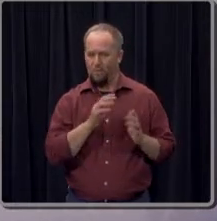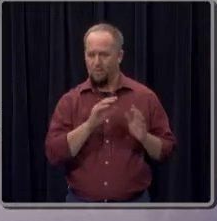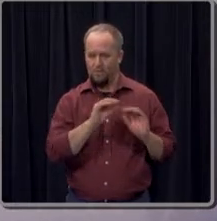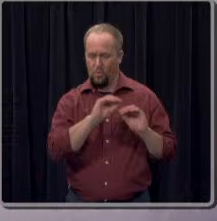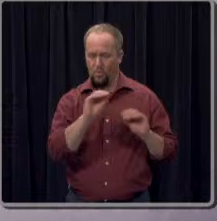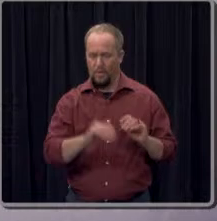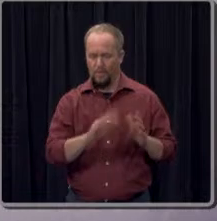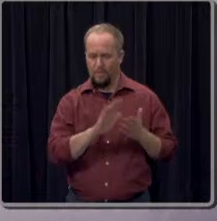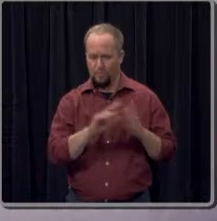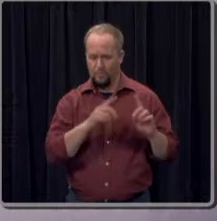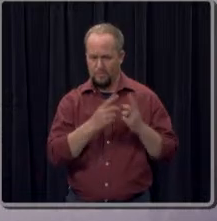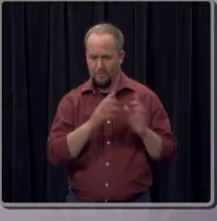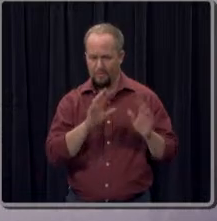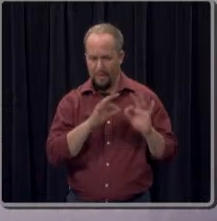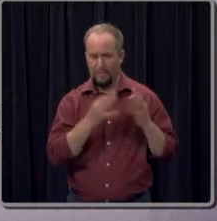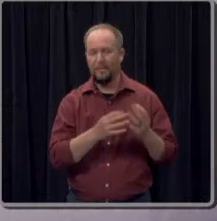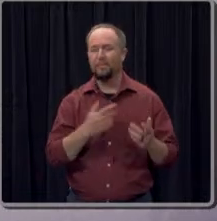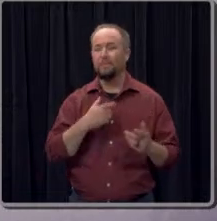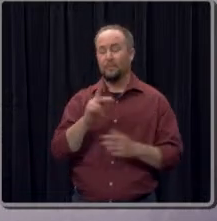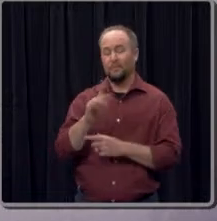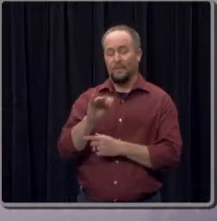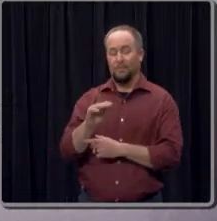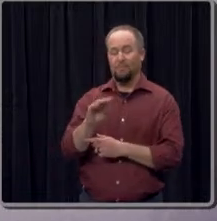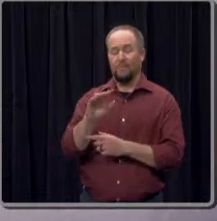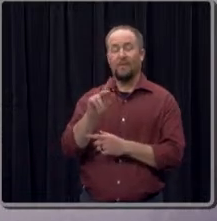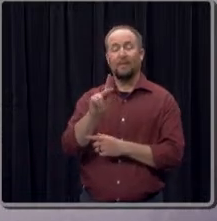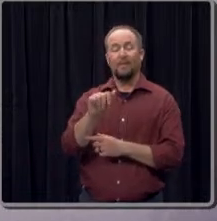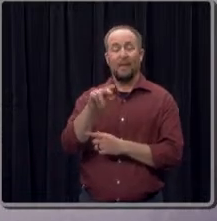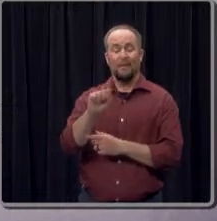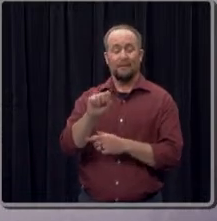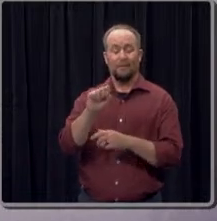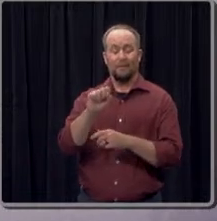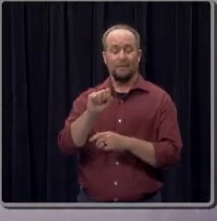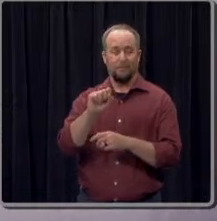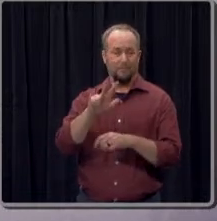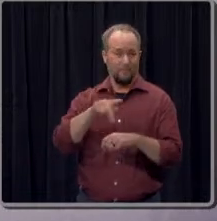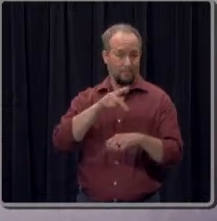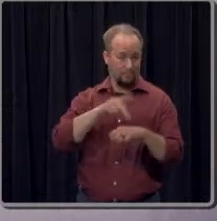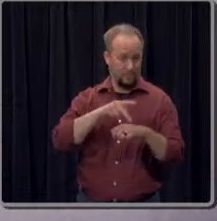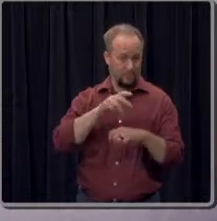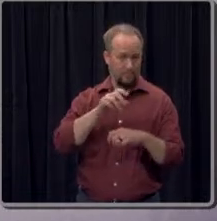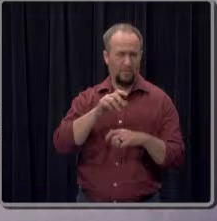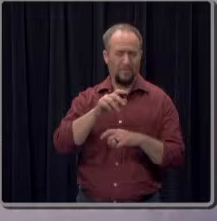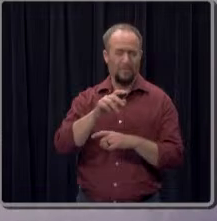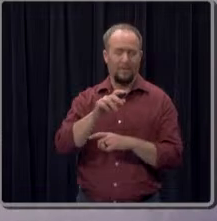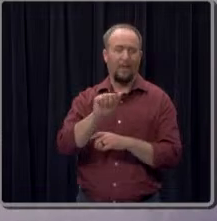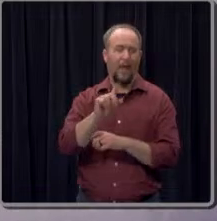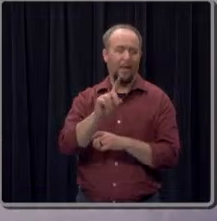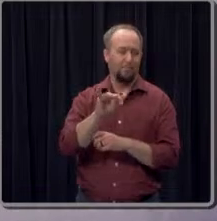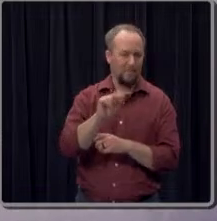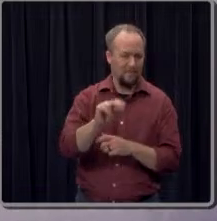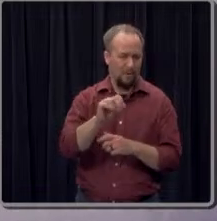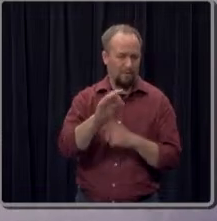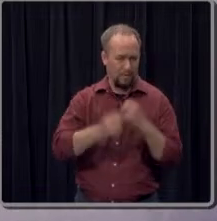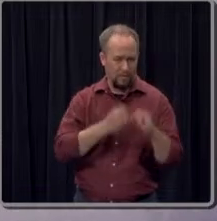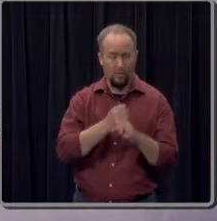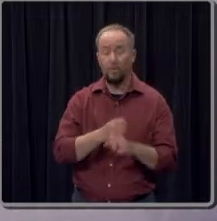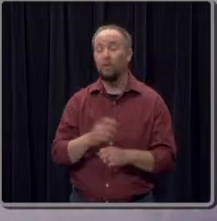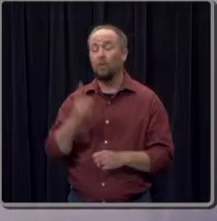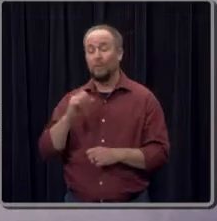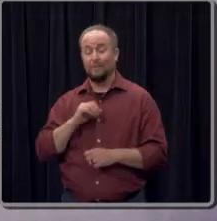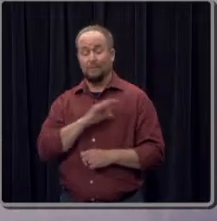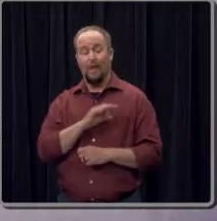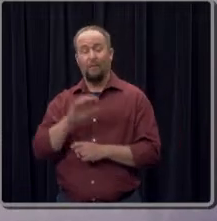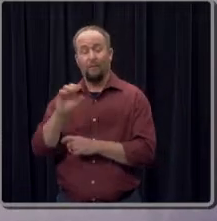the Kansas Administrator of the Year for Kansas Head Start. We have a staff member, Sharon Green, who is